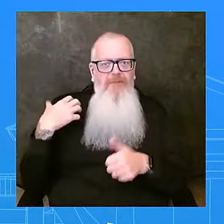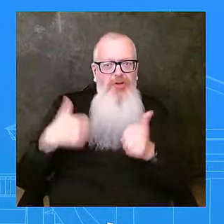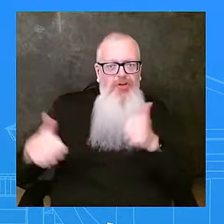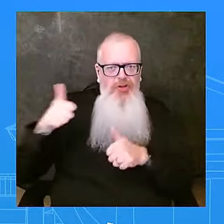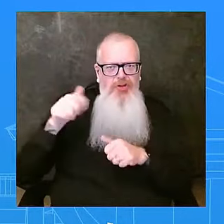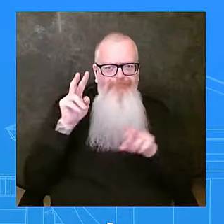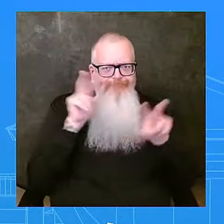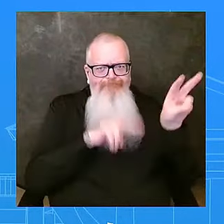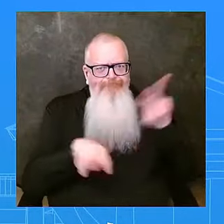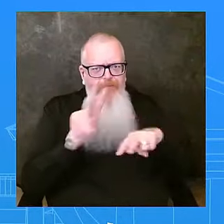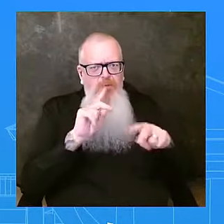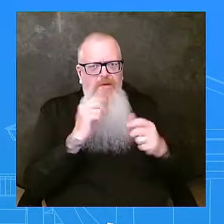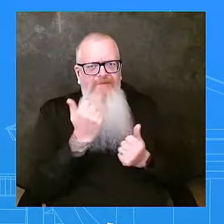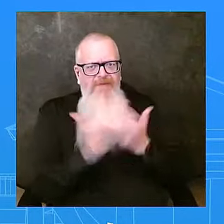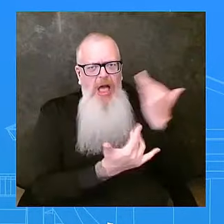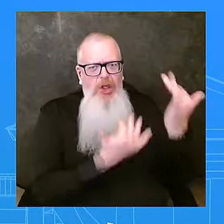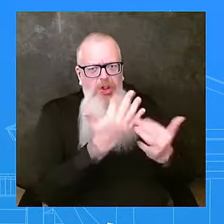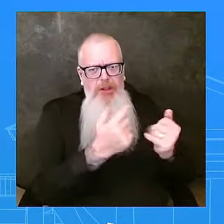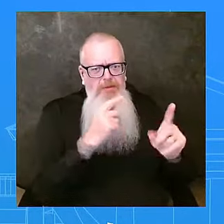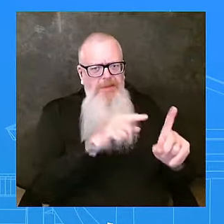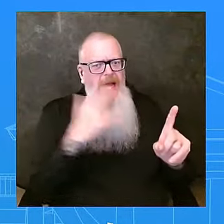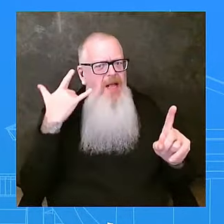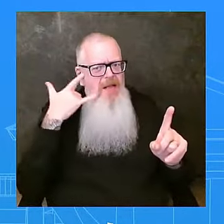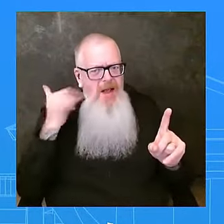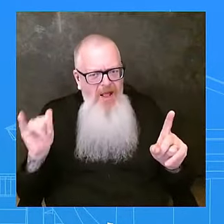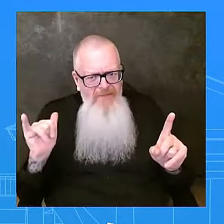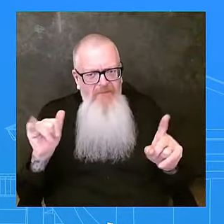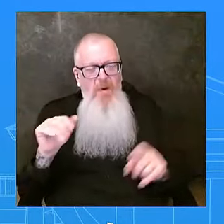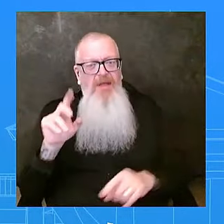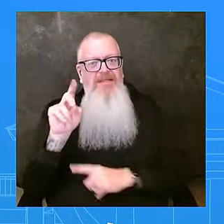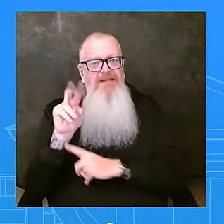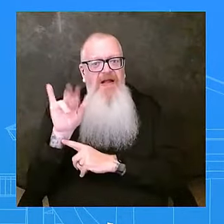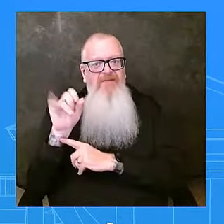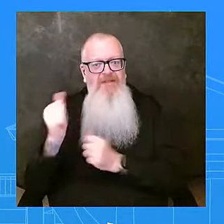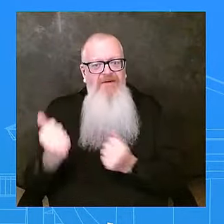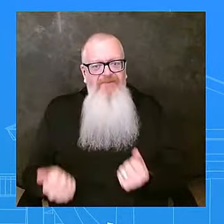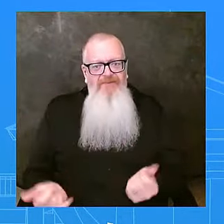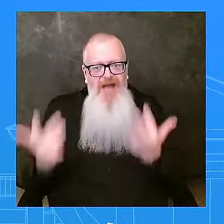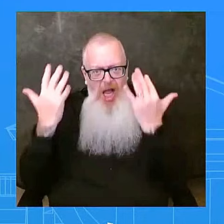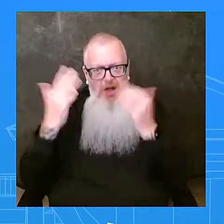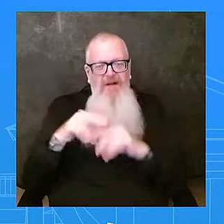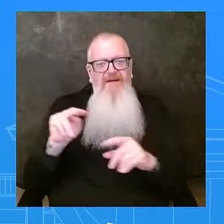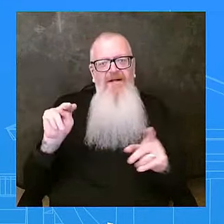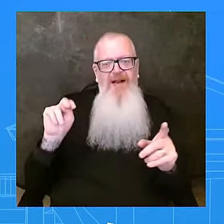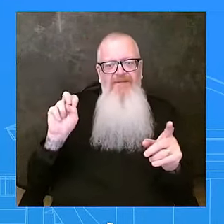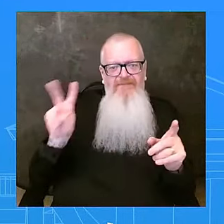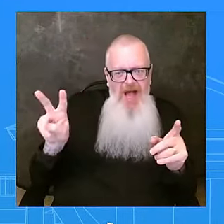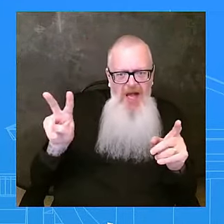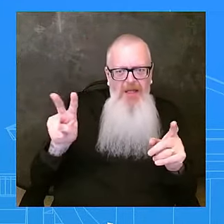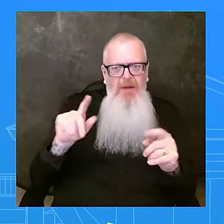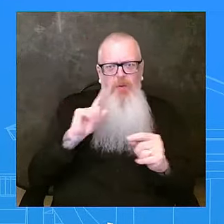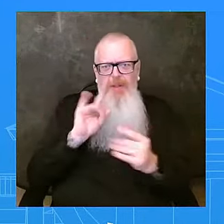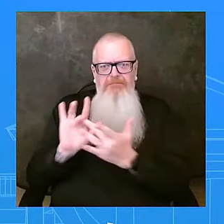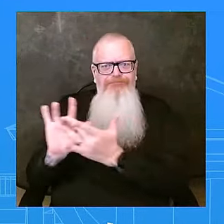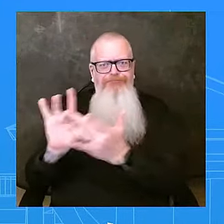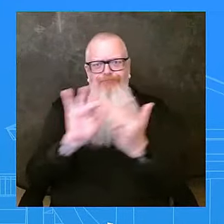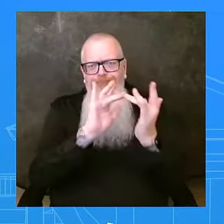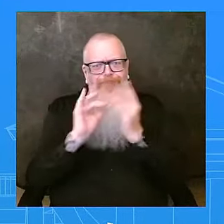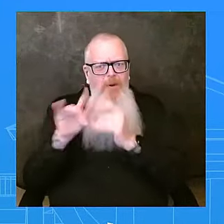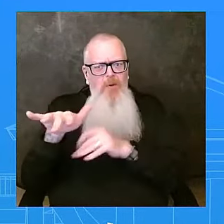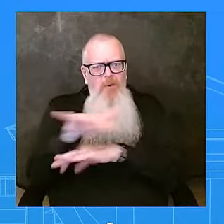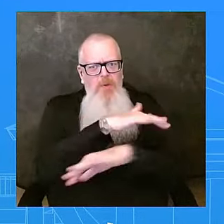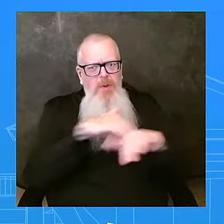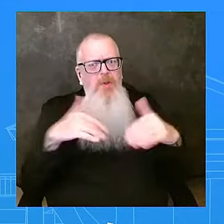in California and the Davis Fire in Nevada, and are in close touch with state and local leaders